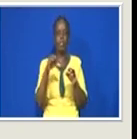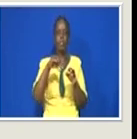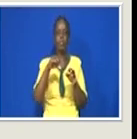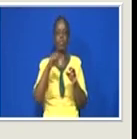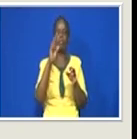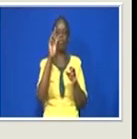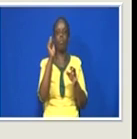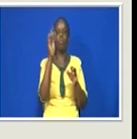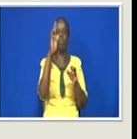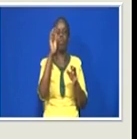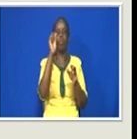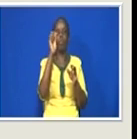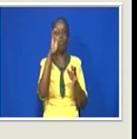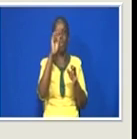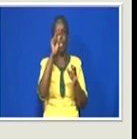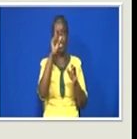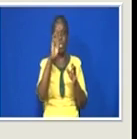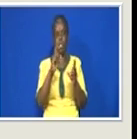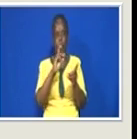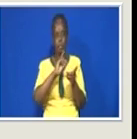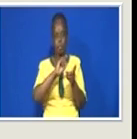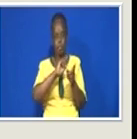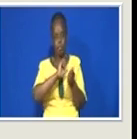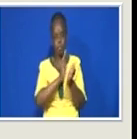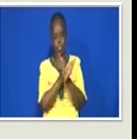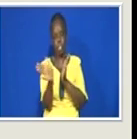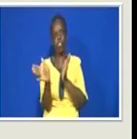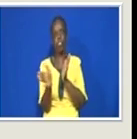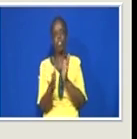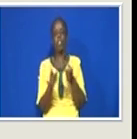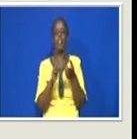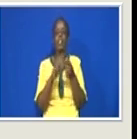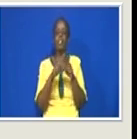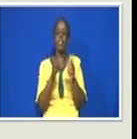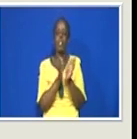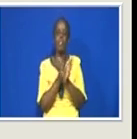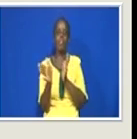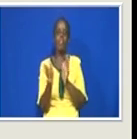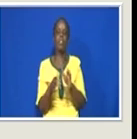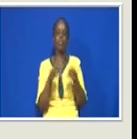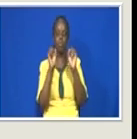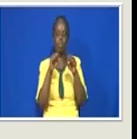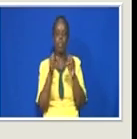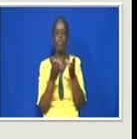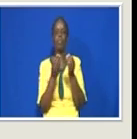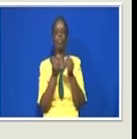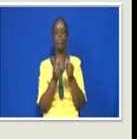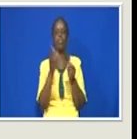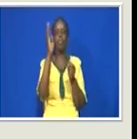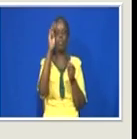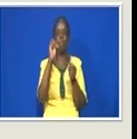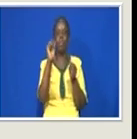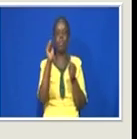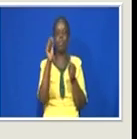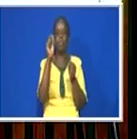deviation and standard deviation. And also you should be able to solve matrices.